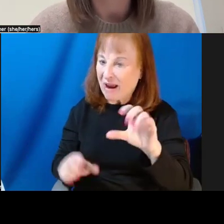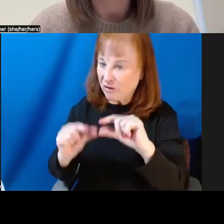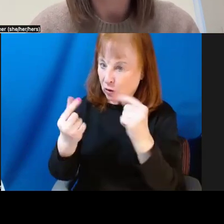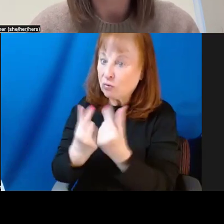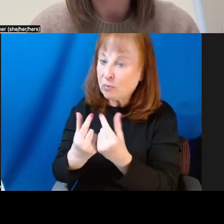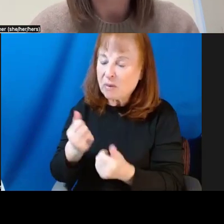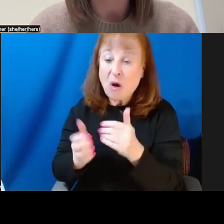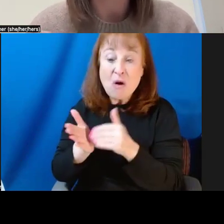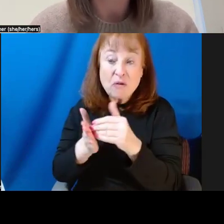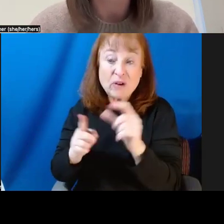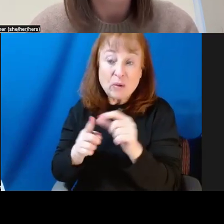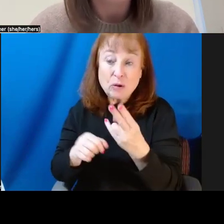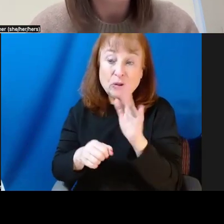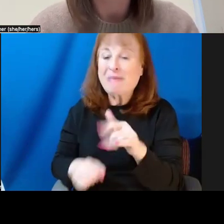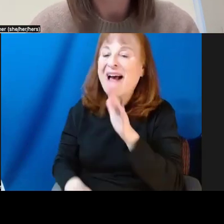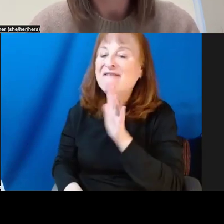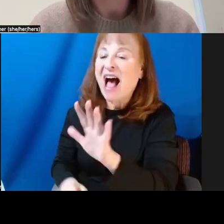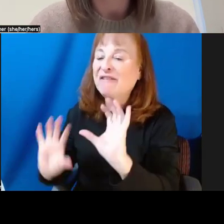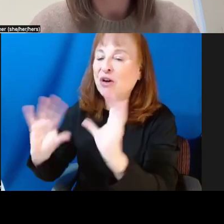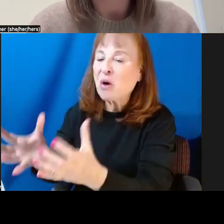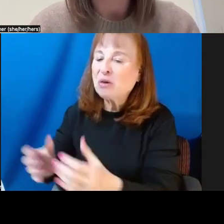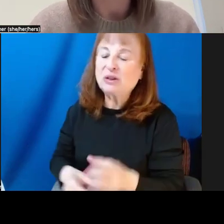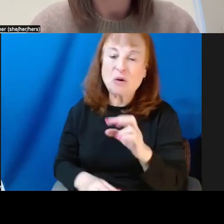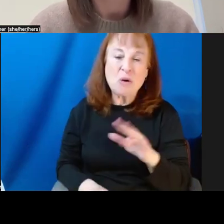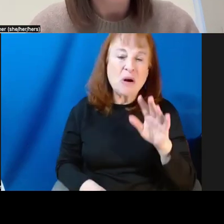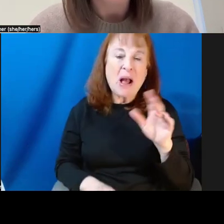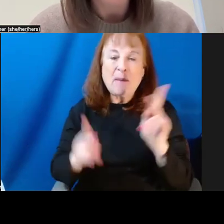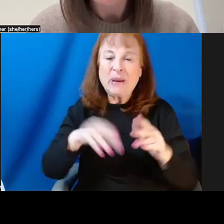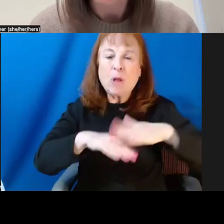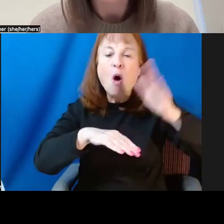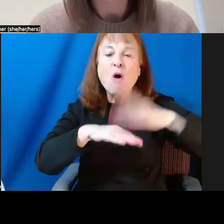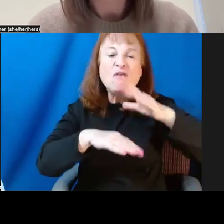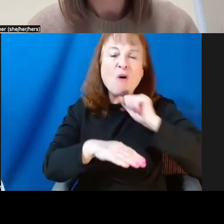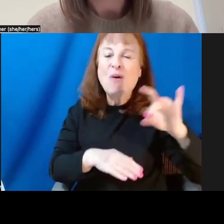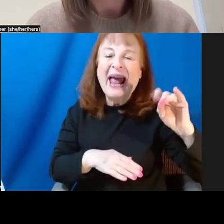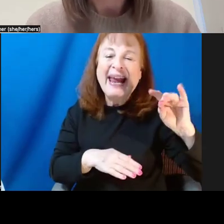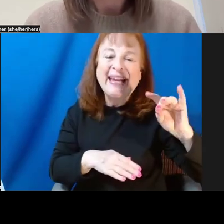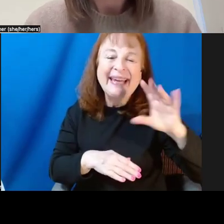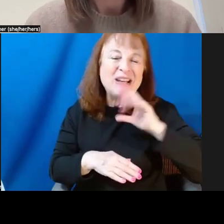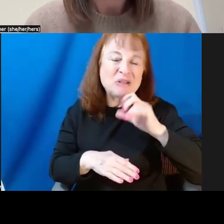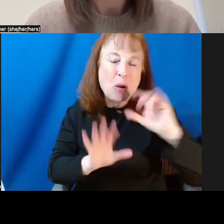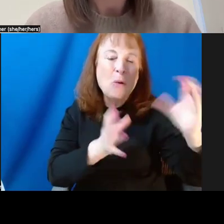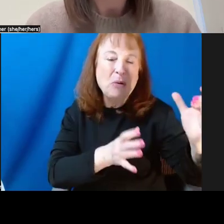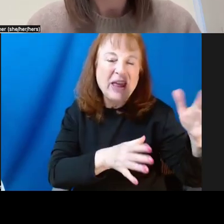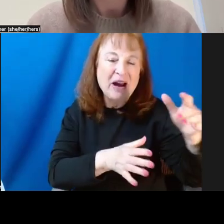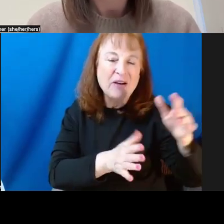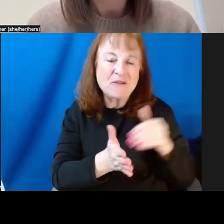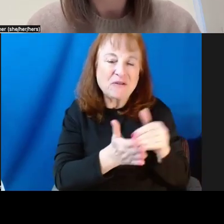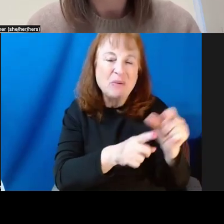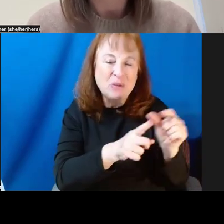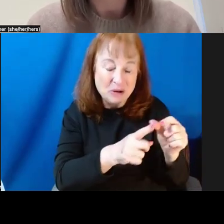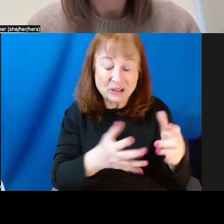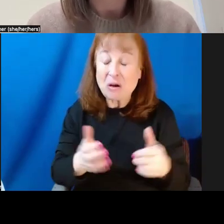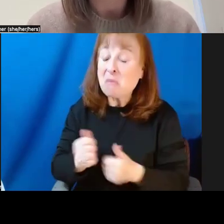frequent words used by 5-year-olds or by people over the age of 80. You can look at the most